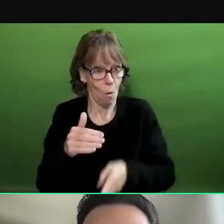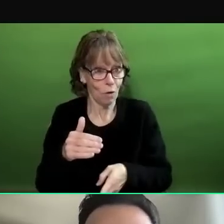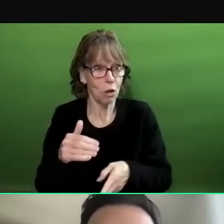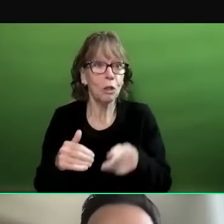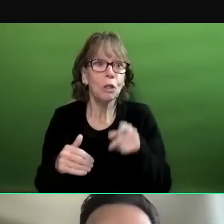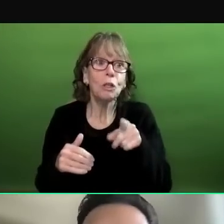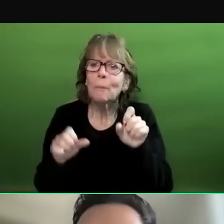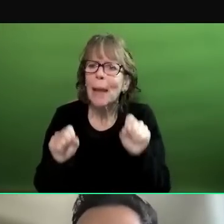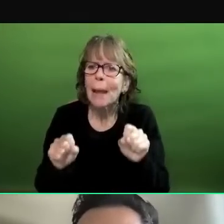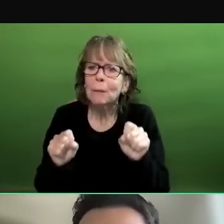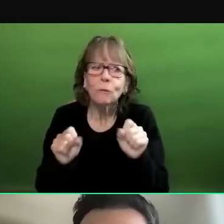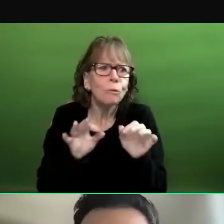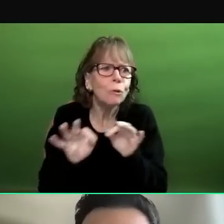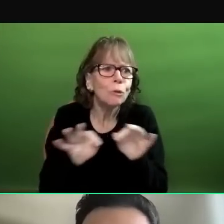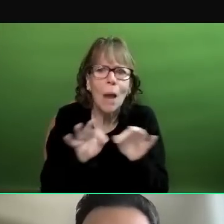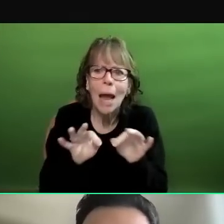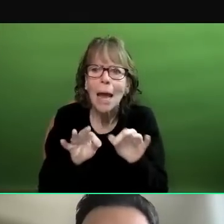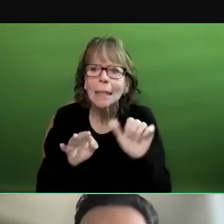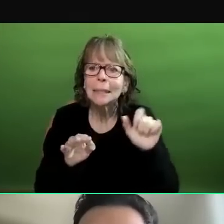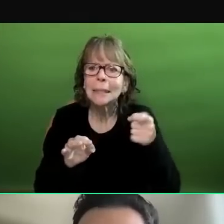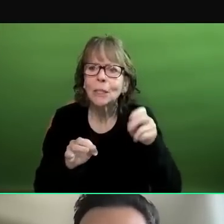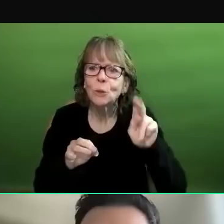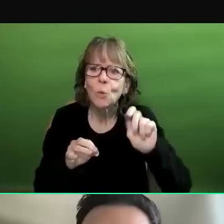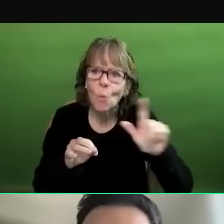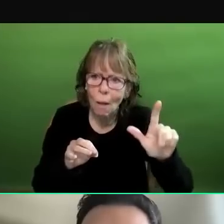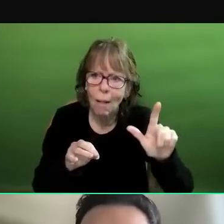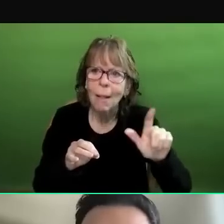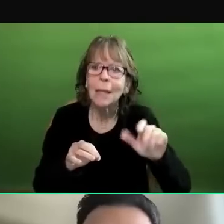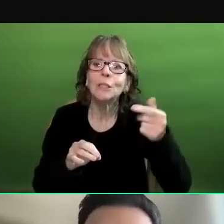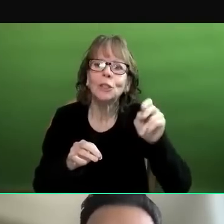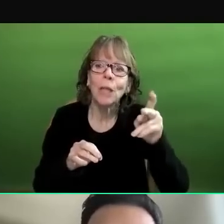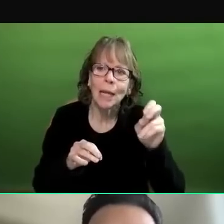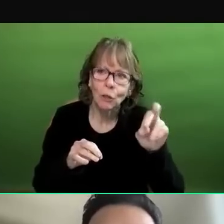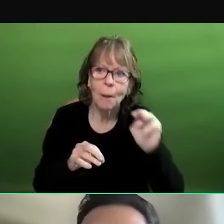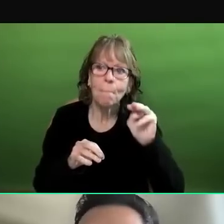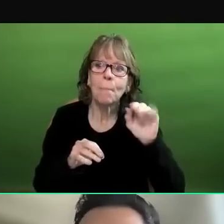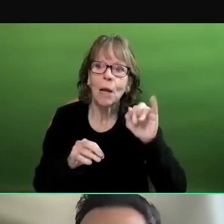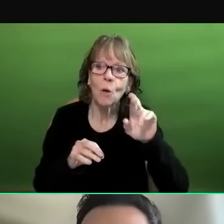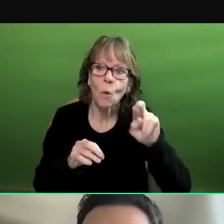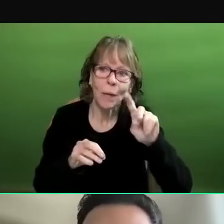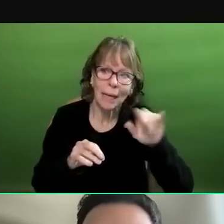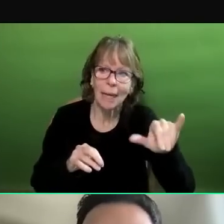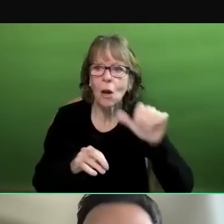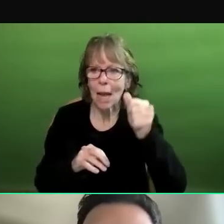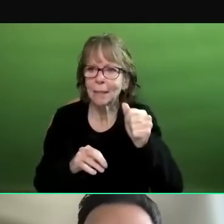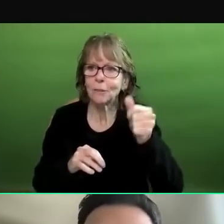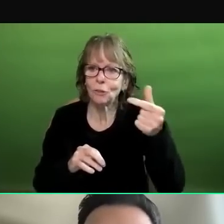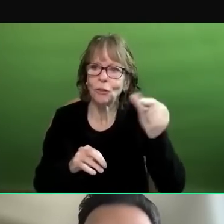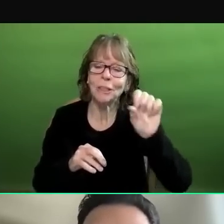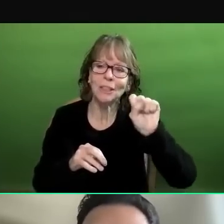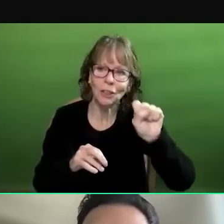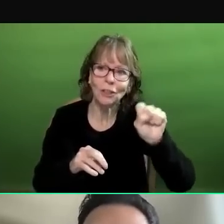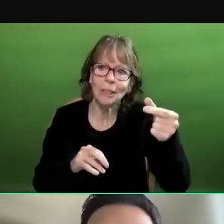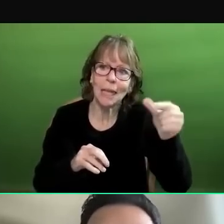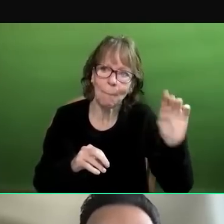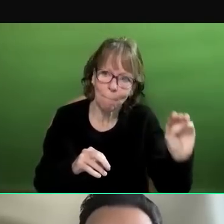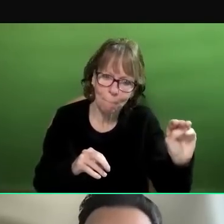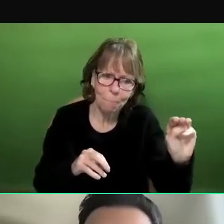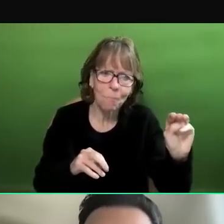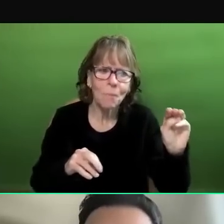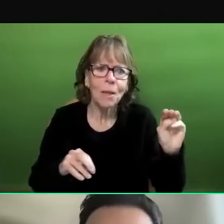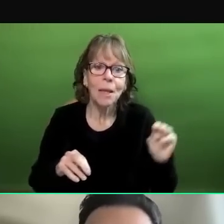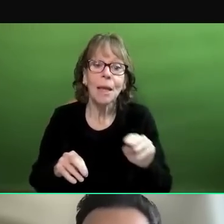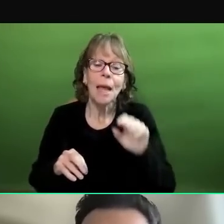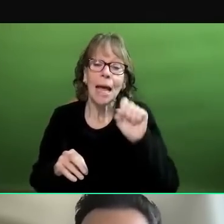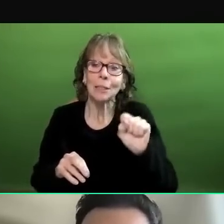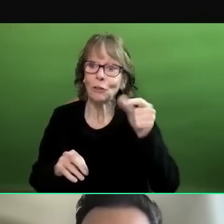to describe sexual and gender minority or SGM healthcare disparities. You might be wondering what the term SGM is. It's a very